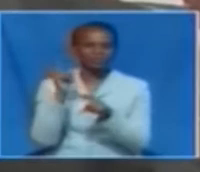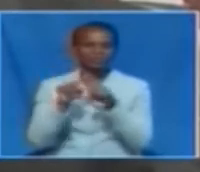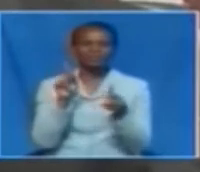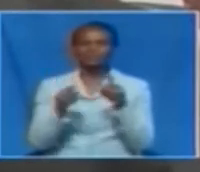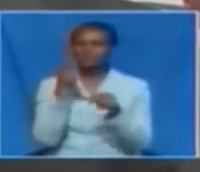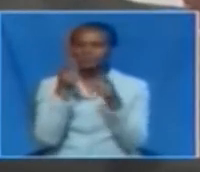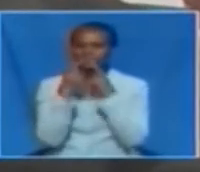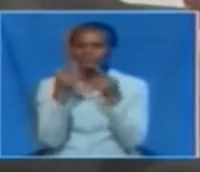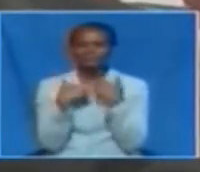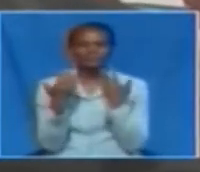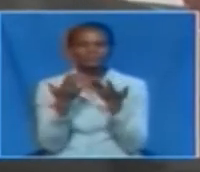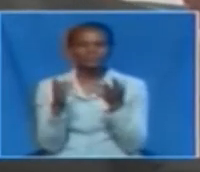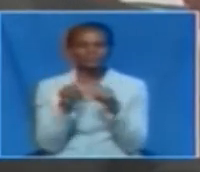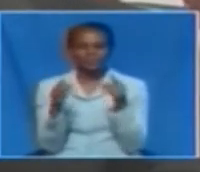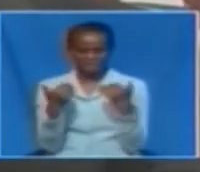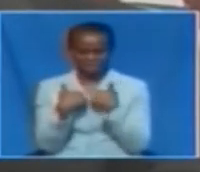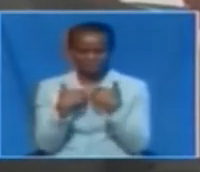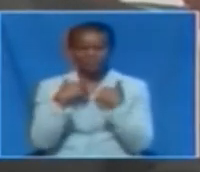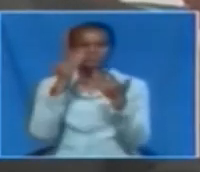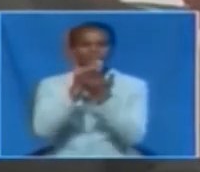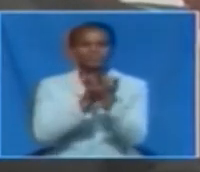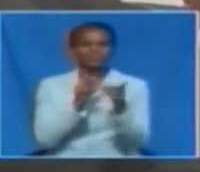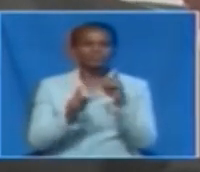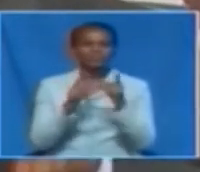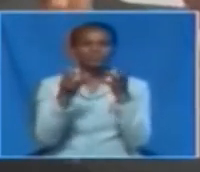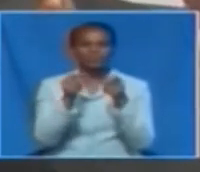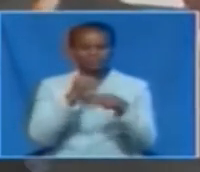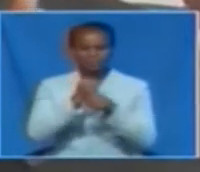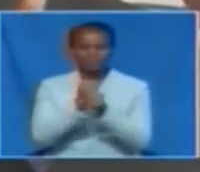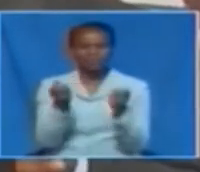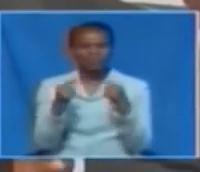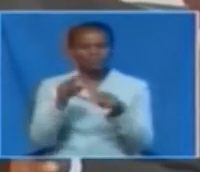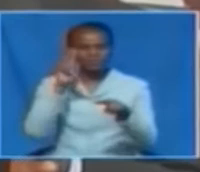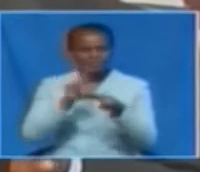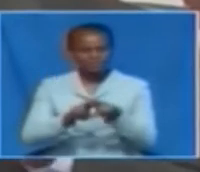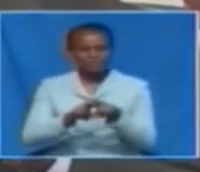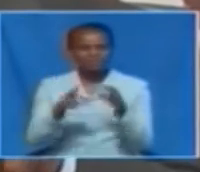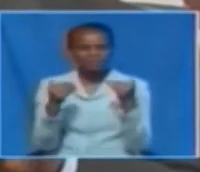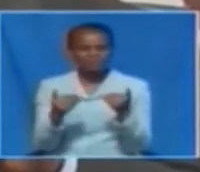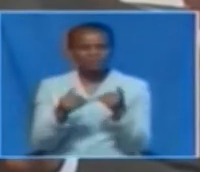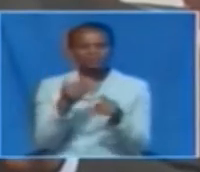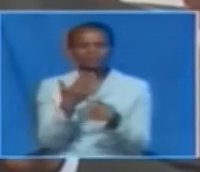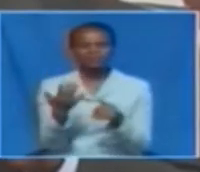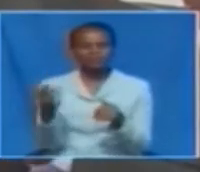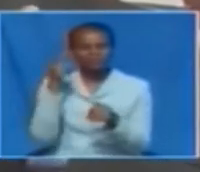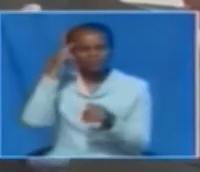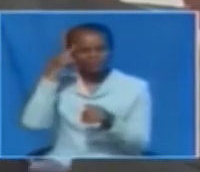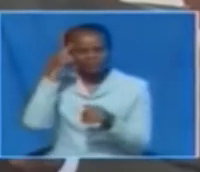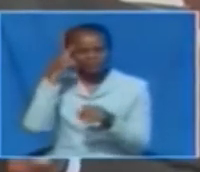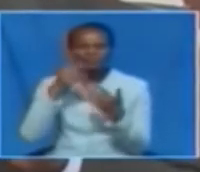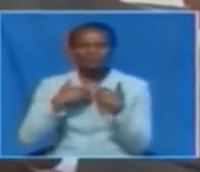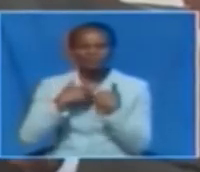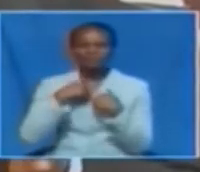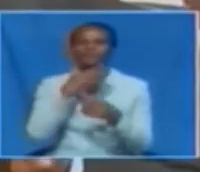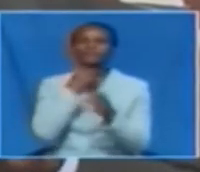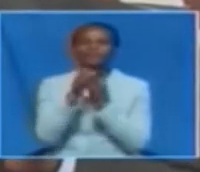So you realize that there's an agenda that some of the people want to do. Because if you sit rationally to think of, if you have the